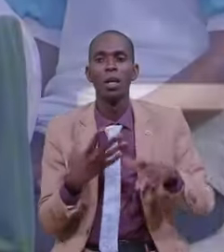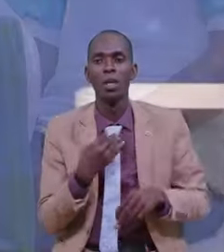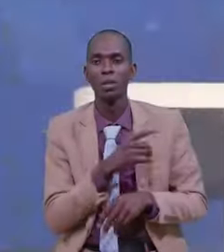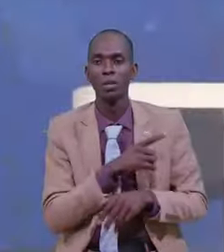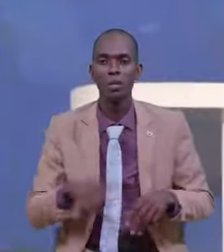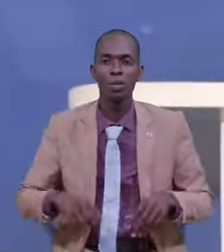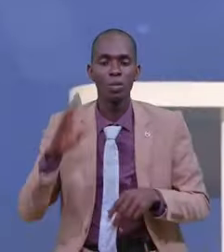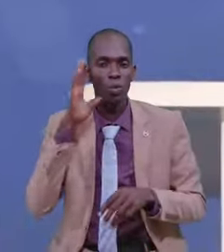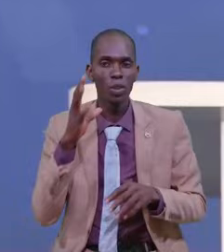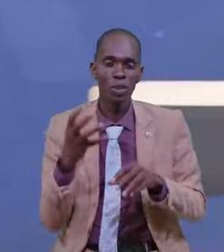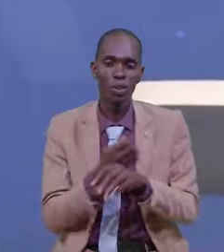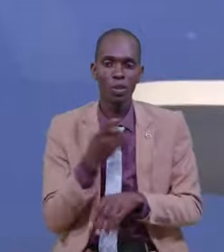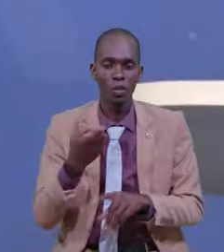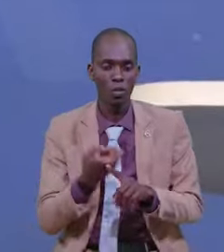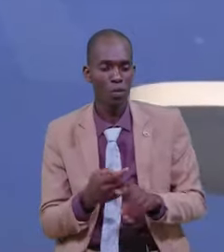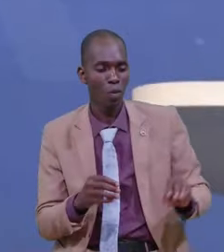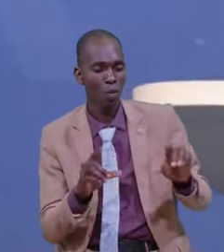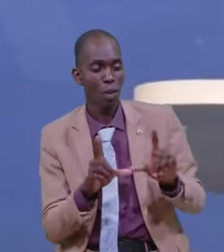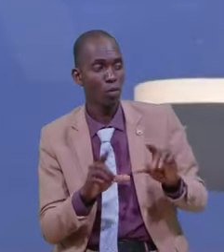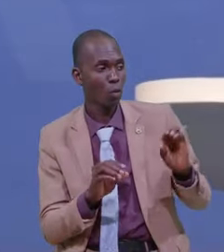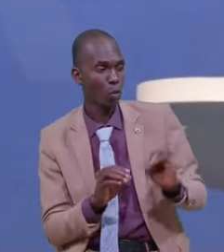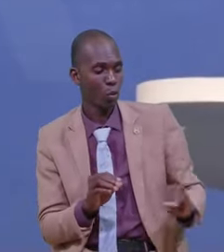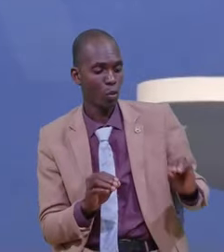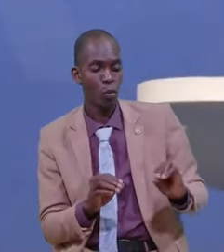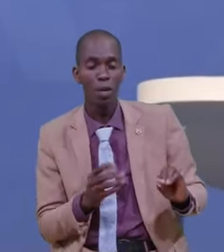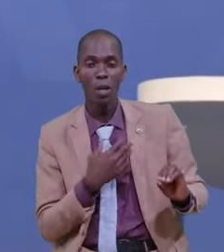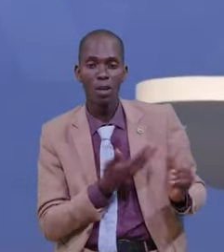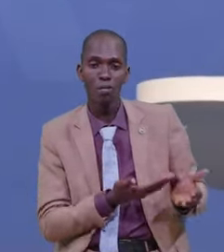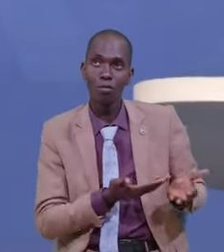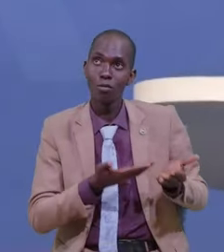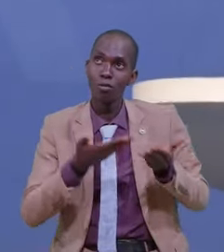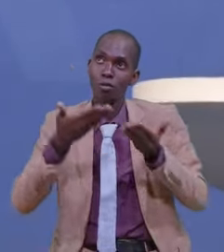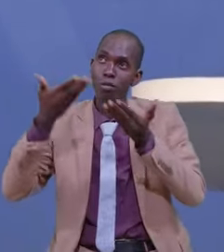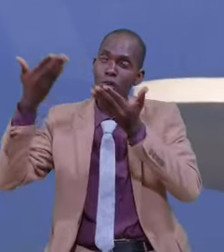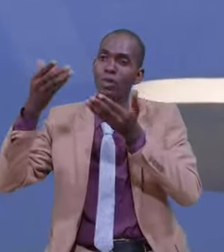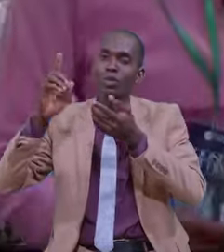you from level zero and bring you to level hero.